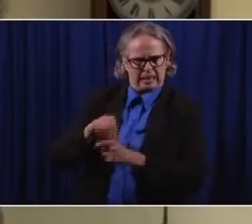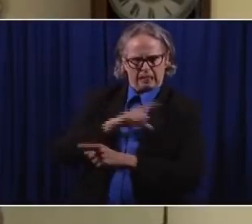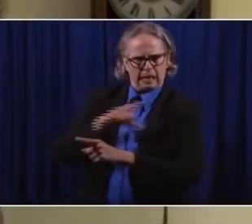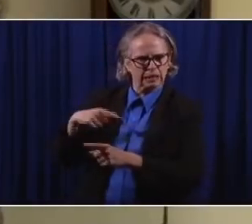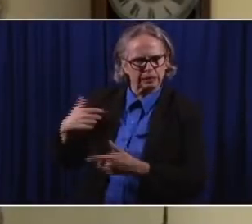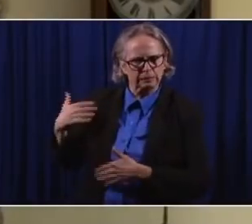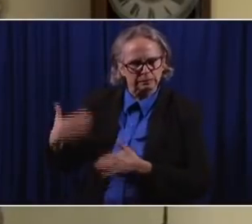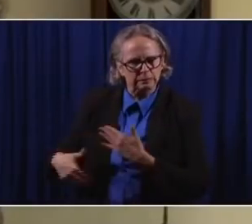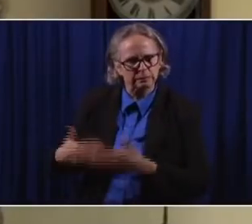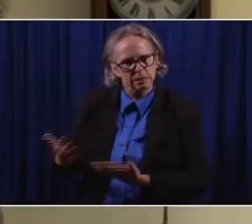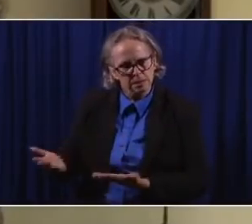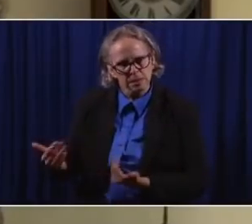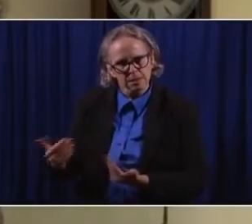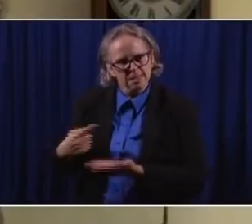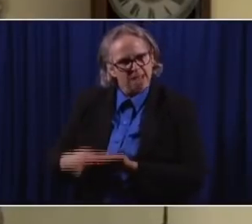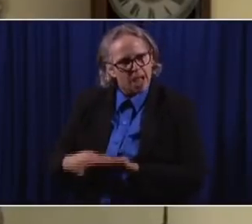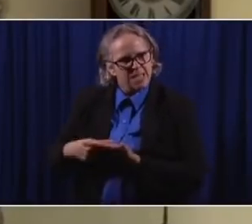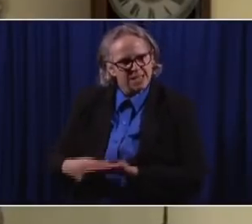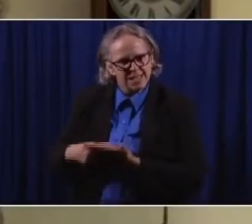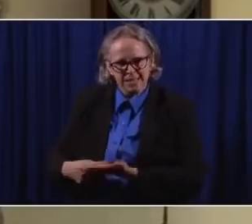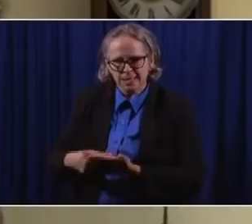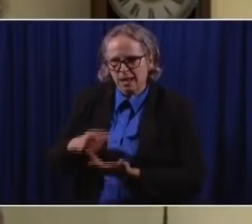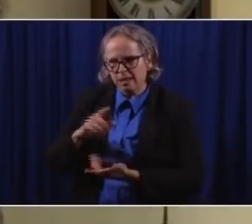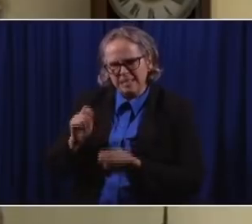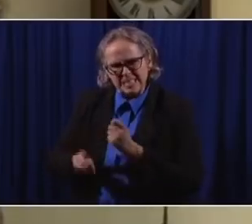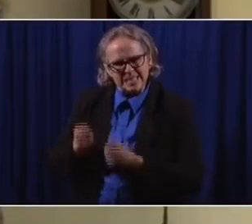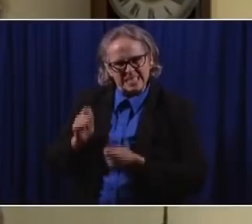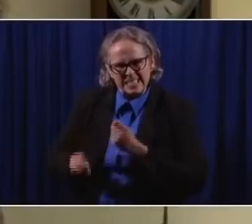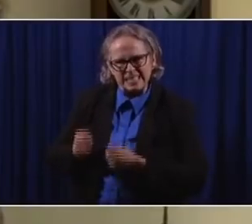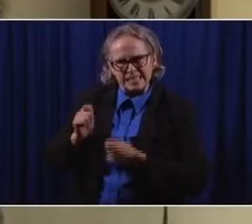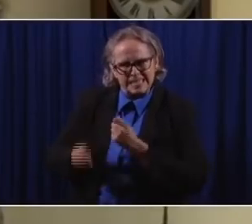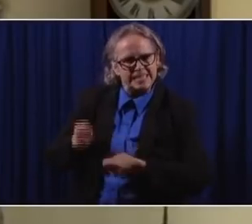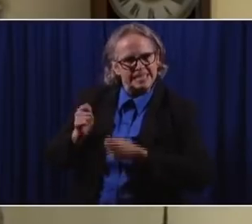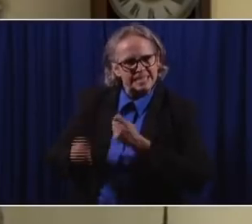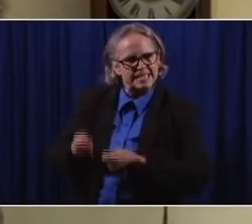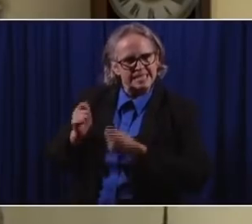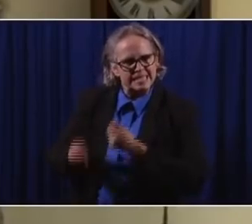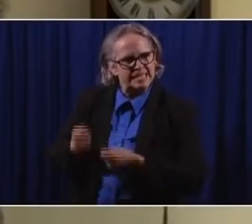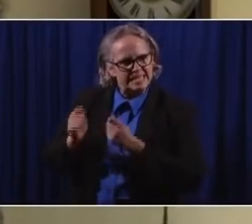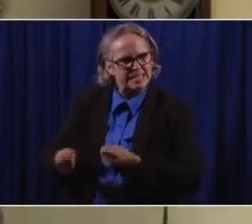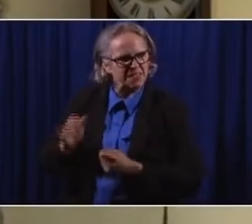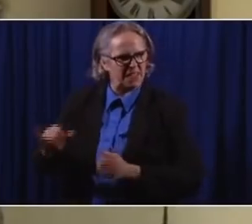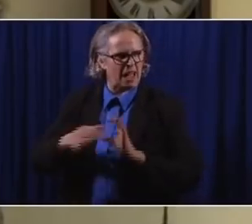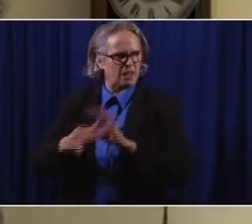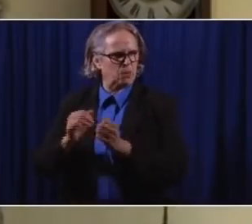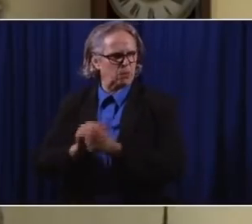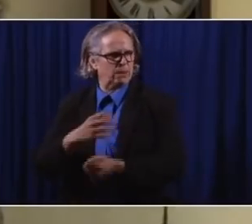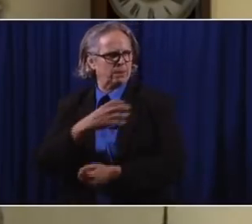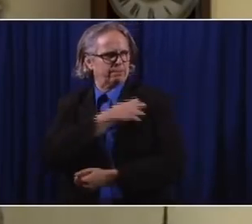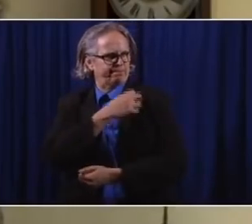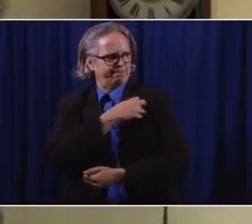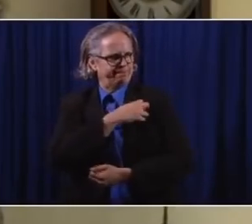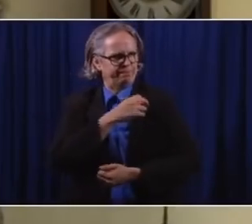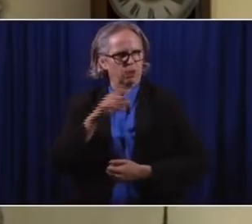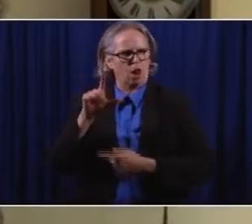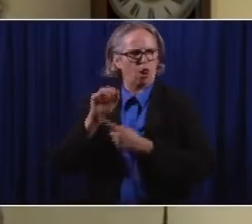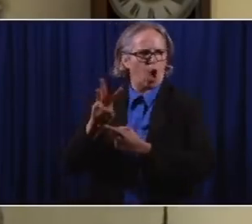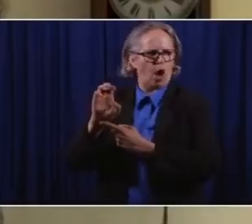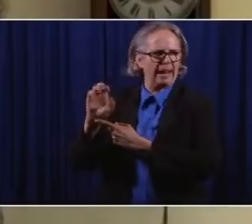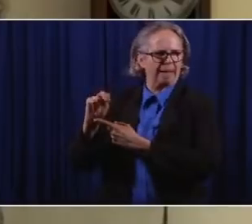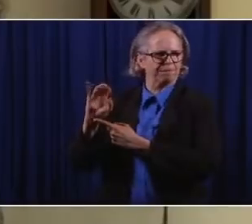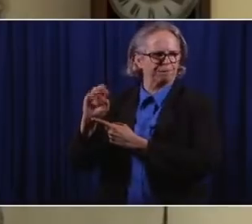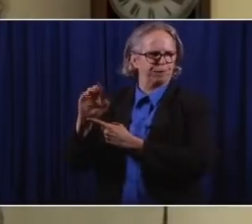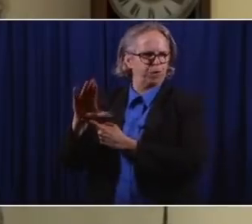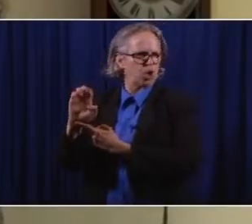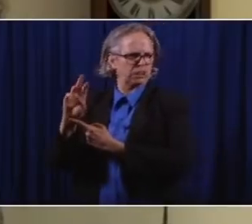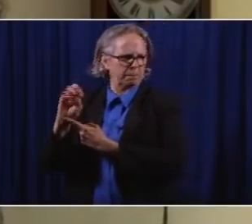police reform. Representative Phil Plummer, for example, and that is something that we hope that the legislature will take up,